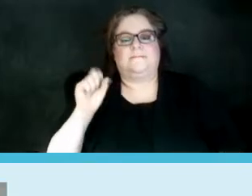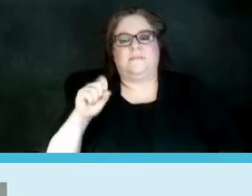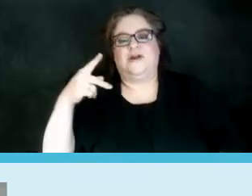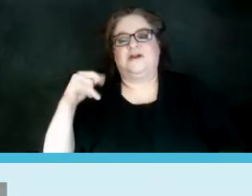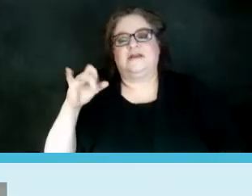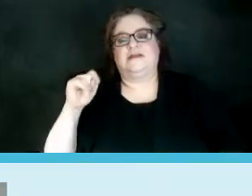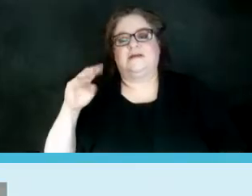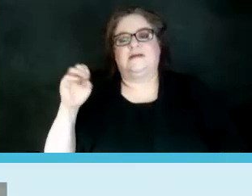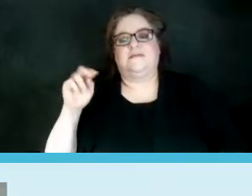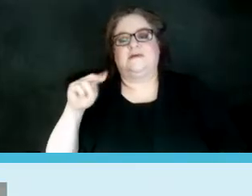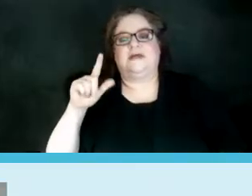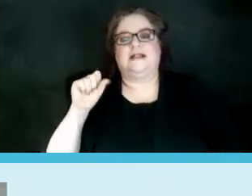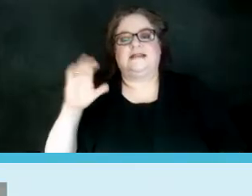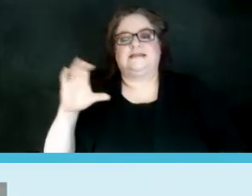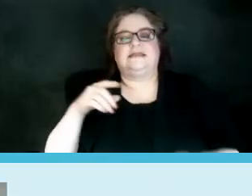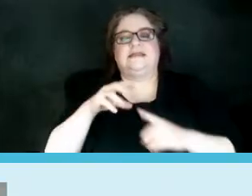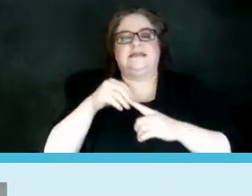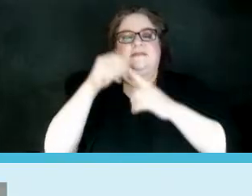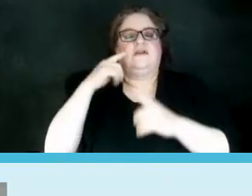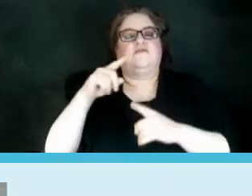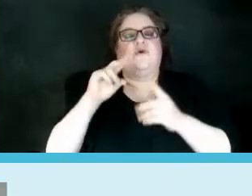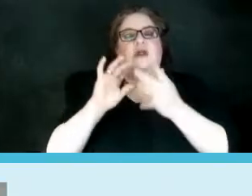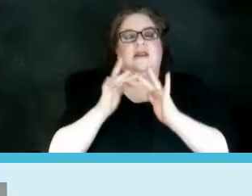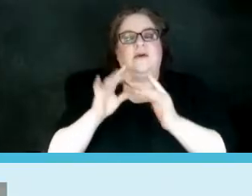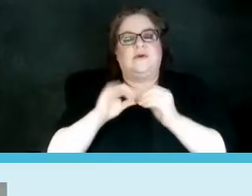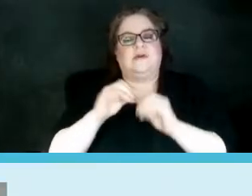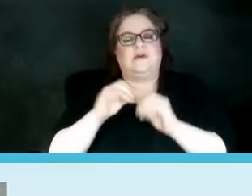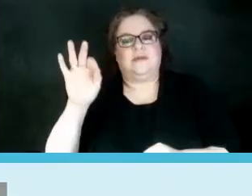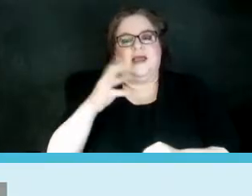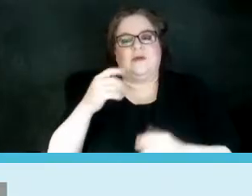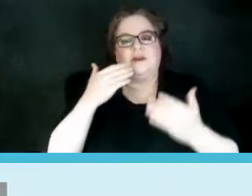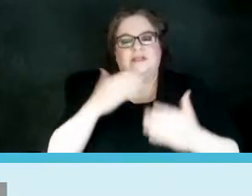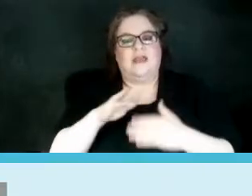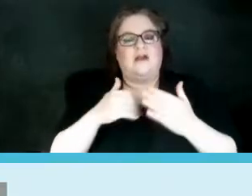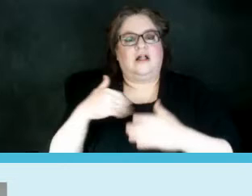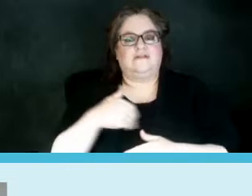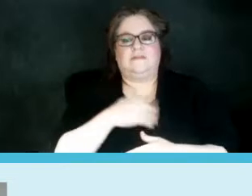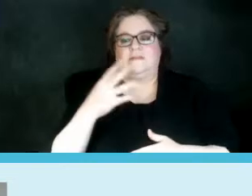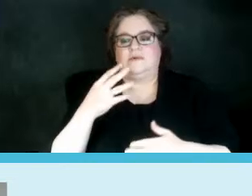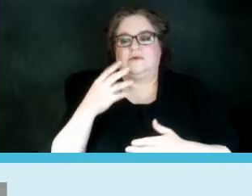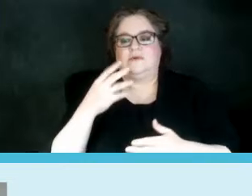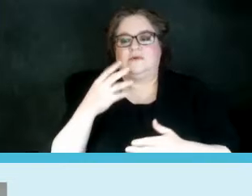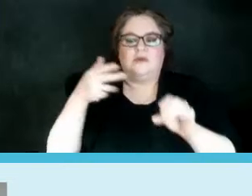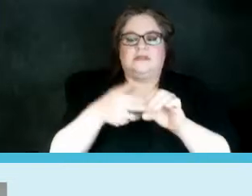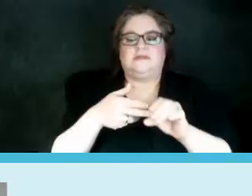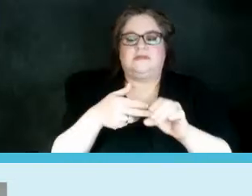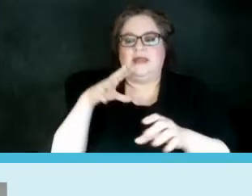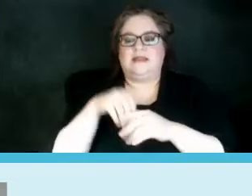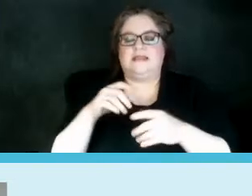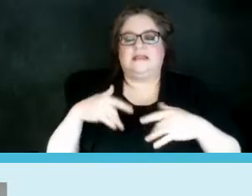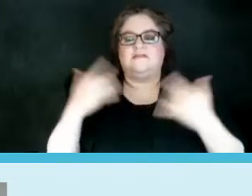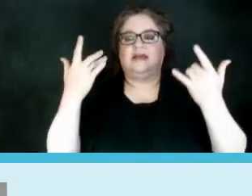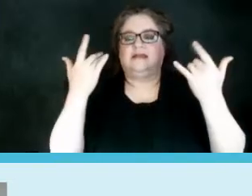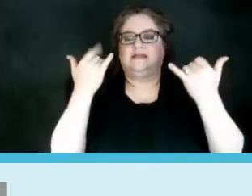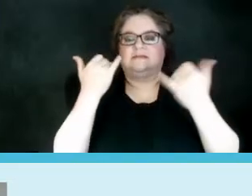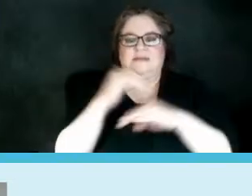the LSC Specialist for Network 9. I just want to thank each of the LSC members for participating in the event tonight, as well as